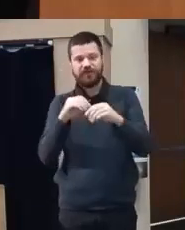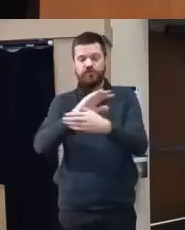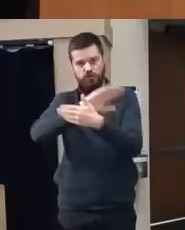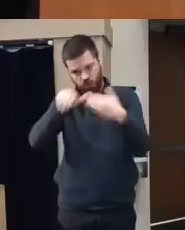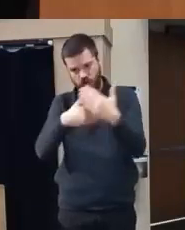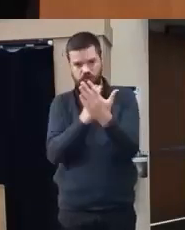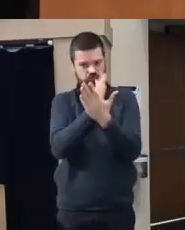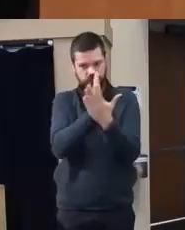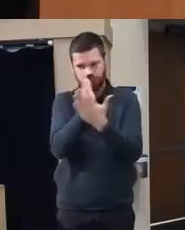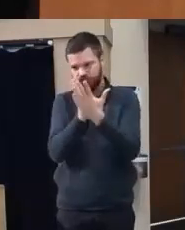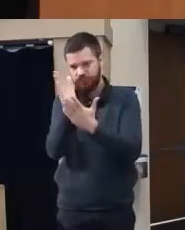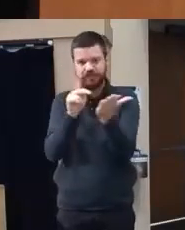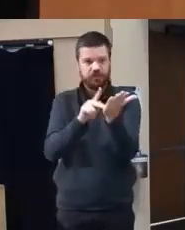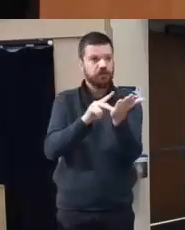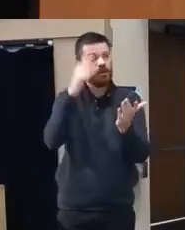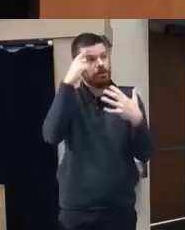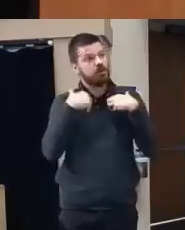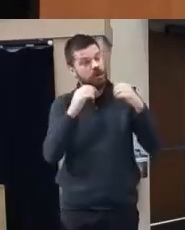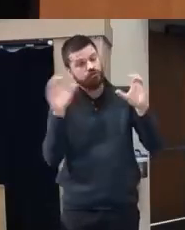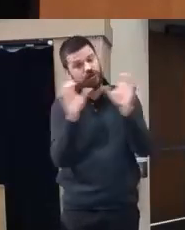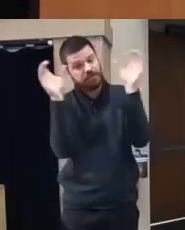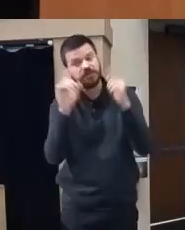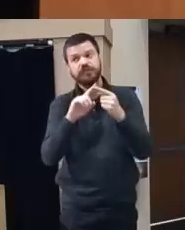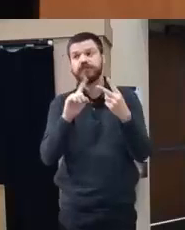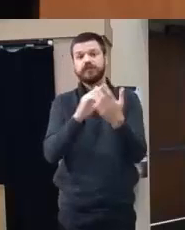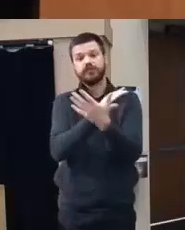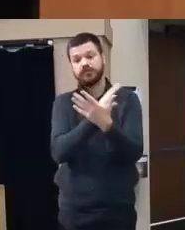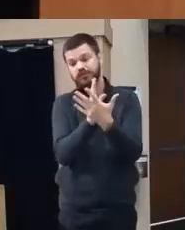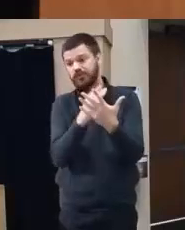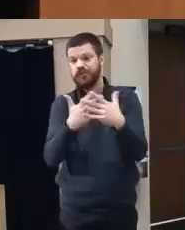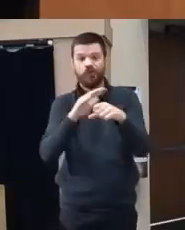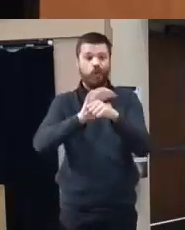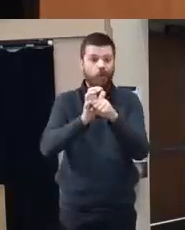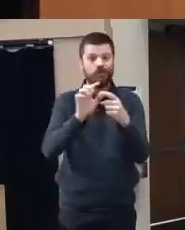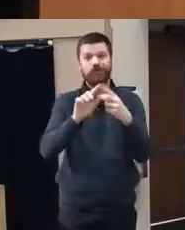psychiatry, both from a mental health crisis through